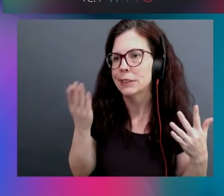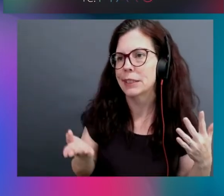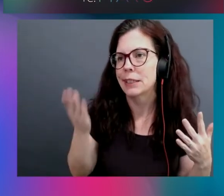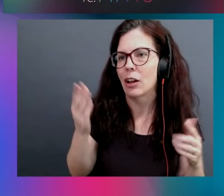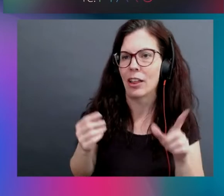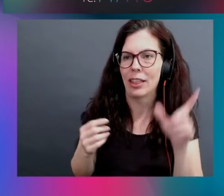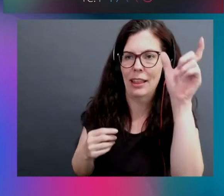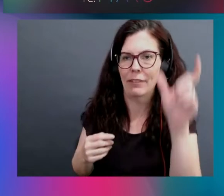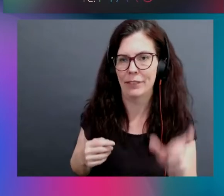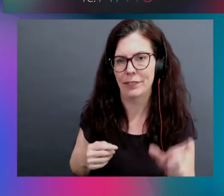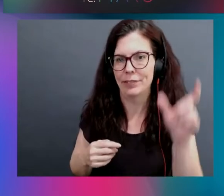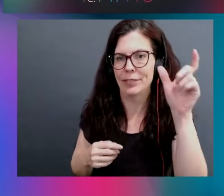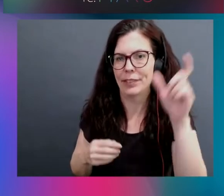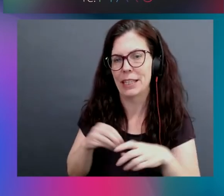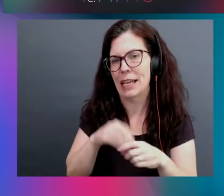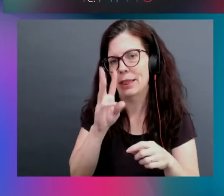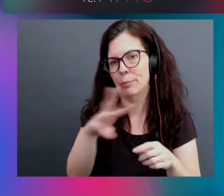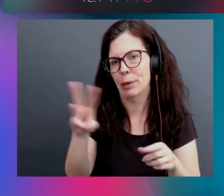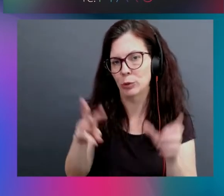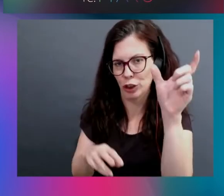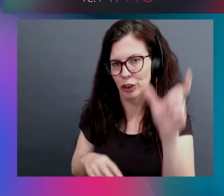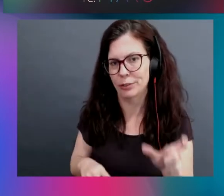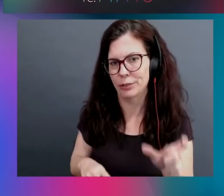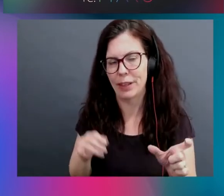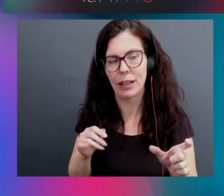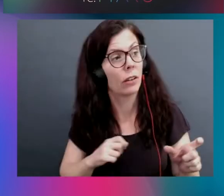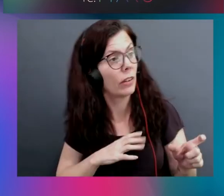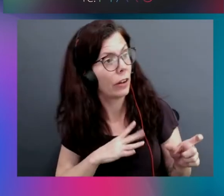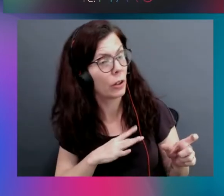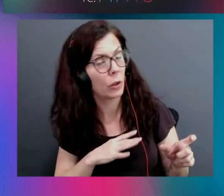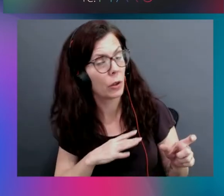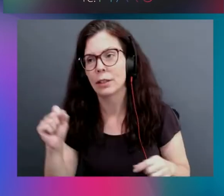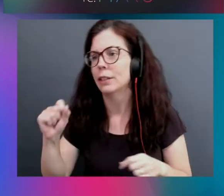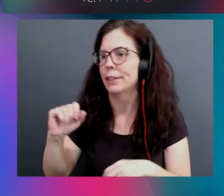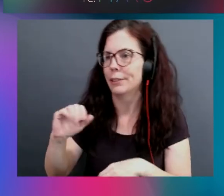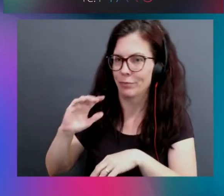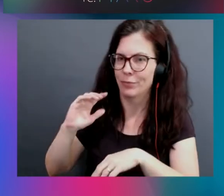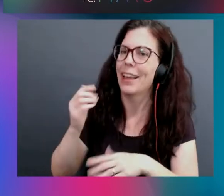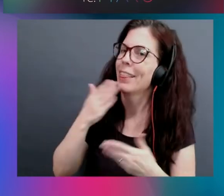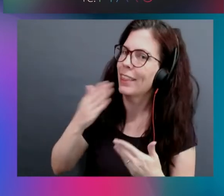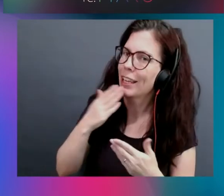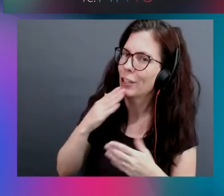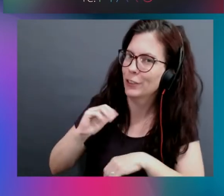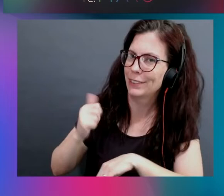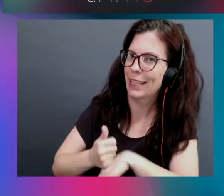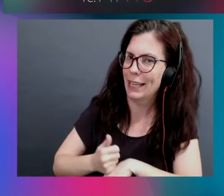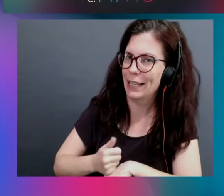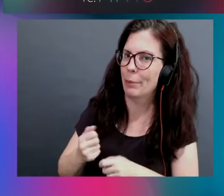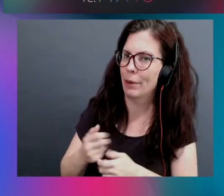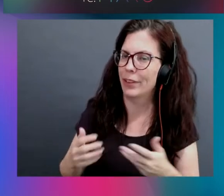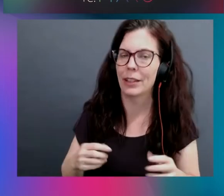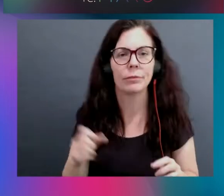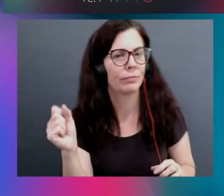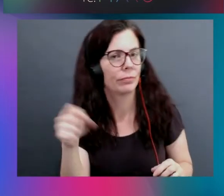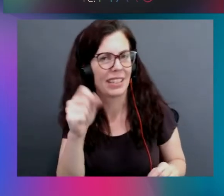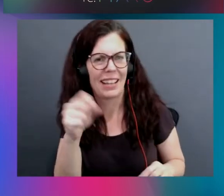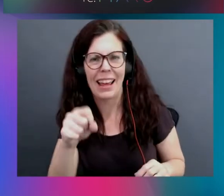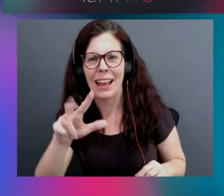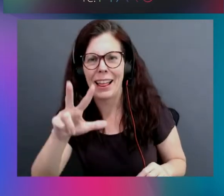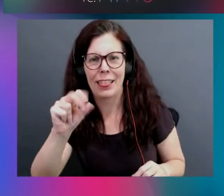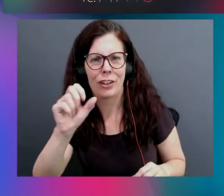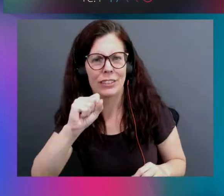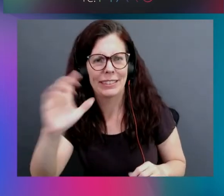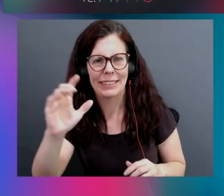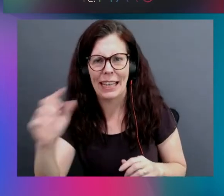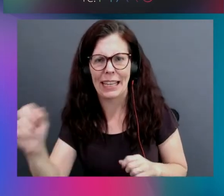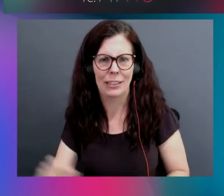the browser. Yeah. That's right. Very cool. So you save all the time for setting it up. Yeah. Yeah. So it just took 30 seconds to come to this page,